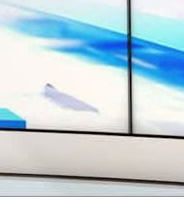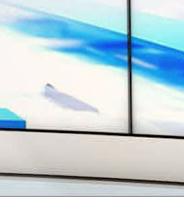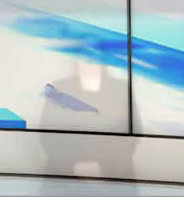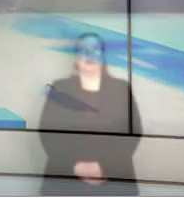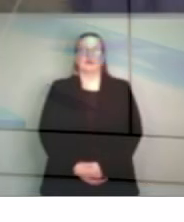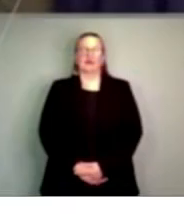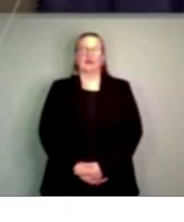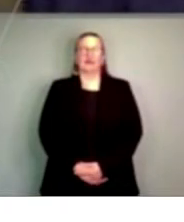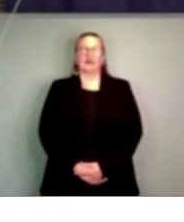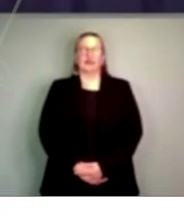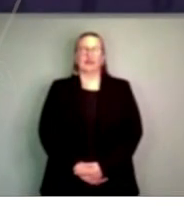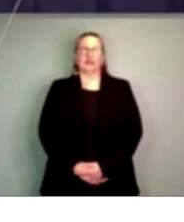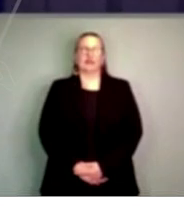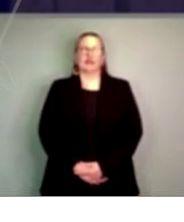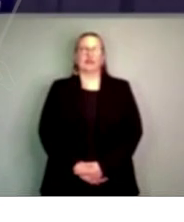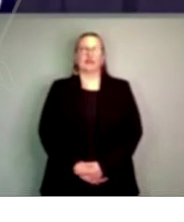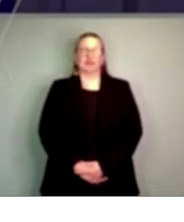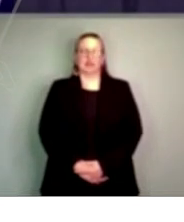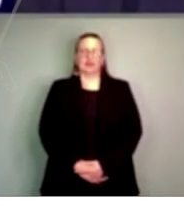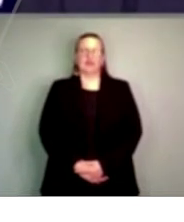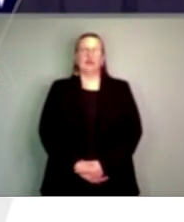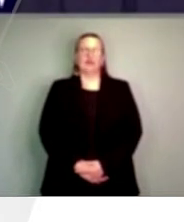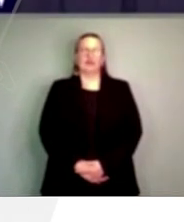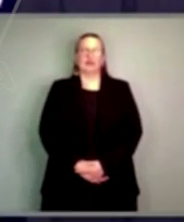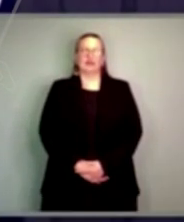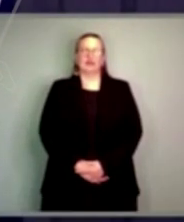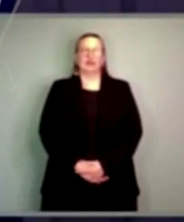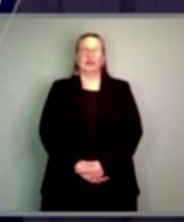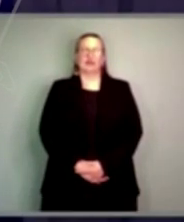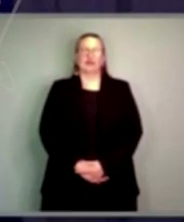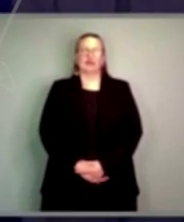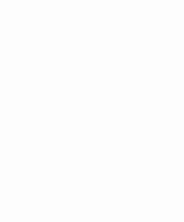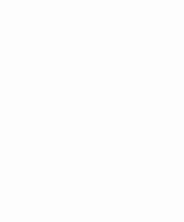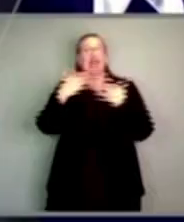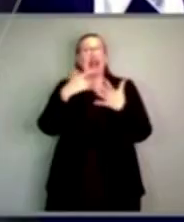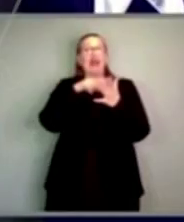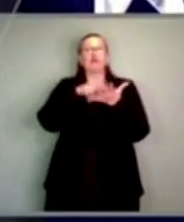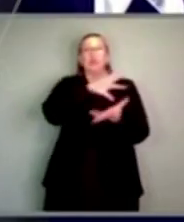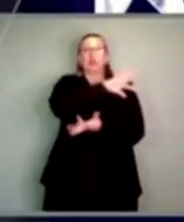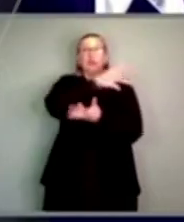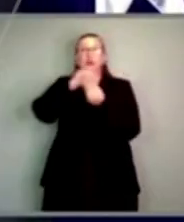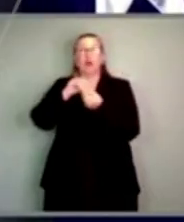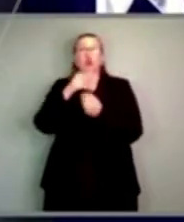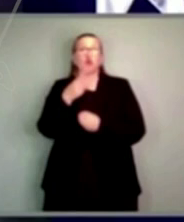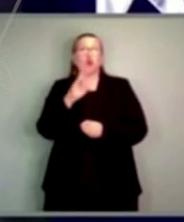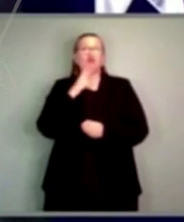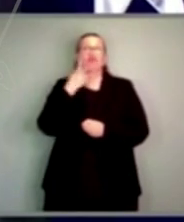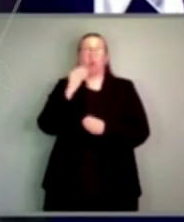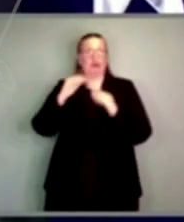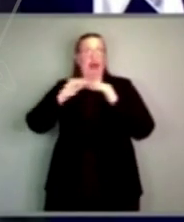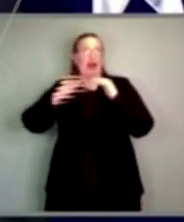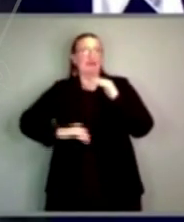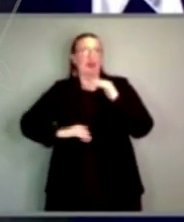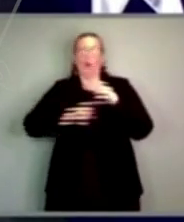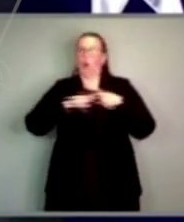to Prime Minister Scott Morrison. He has also ruled out the use of rapid antigen testing, as the country's national cabinet